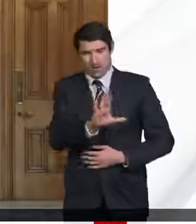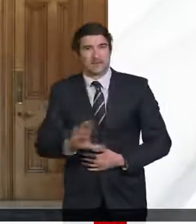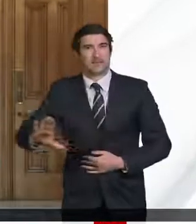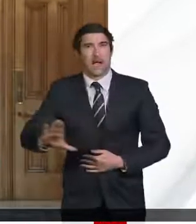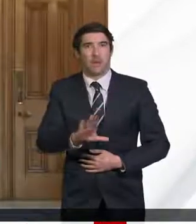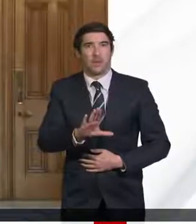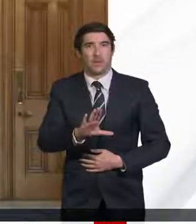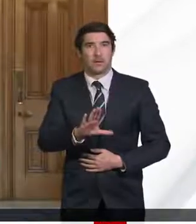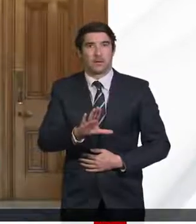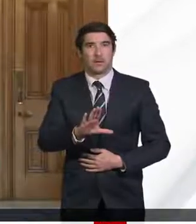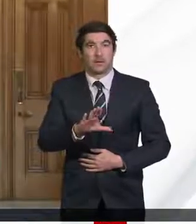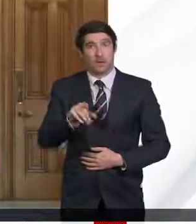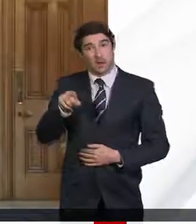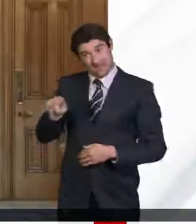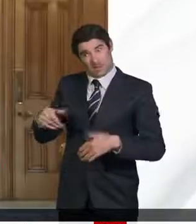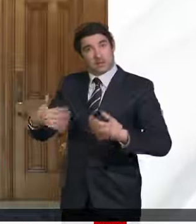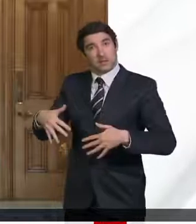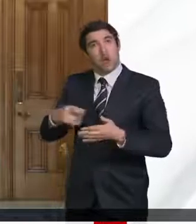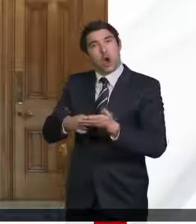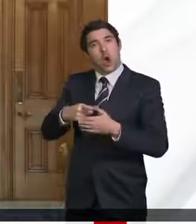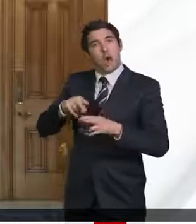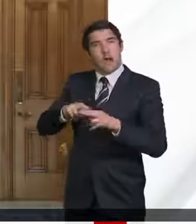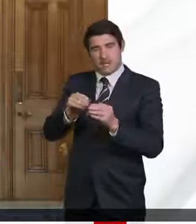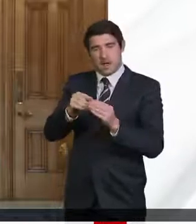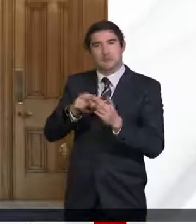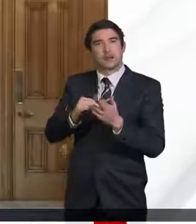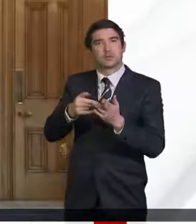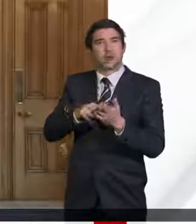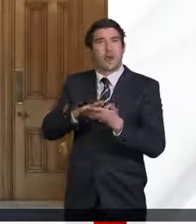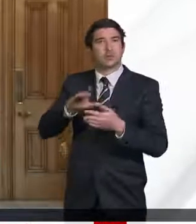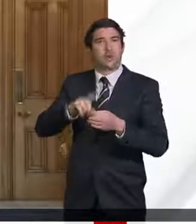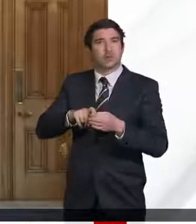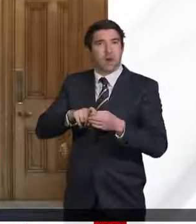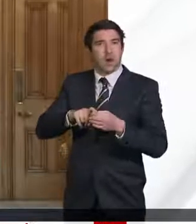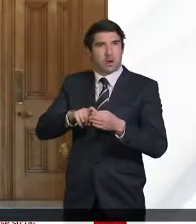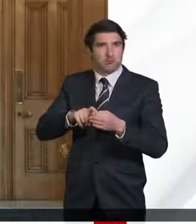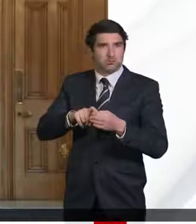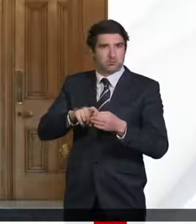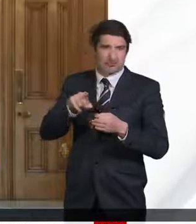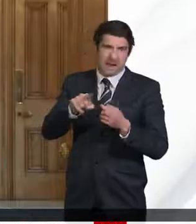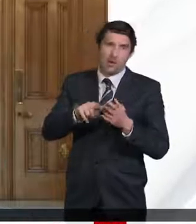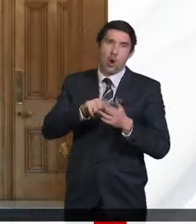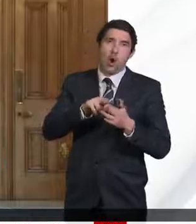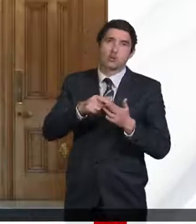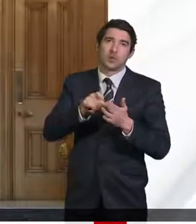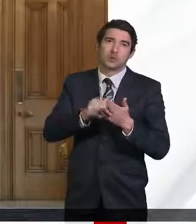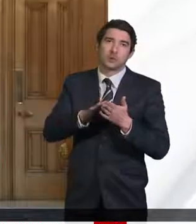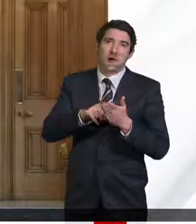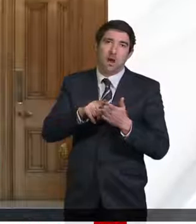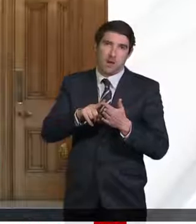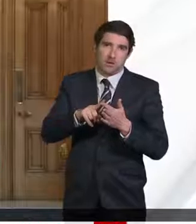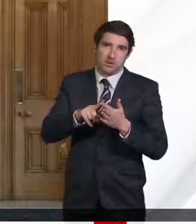Task Force headquarters at RAF Benson in Oxfordshire. Chinook and Wildcat helicopters, normally based at RAF Odium